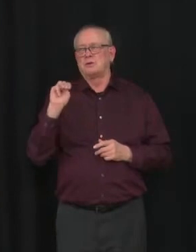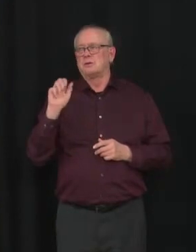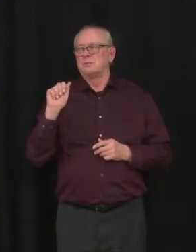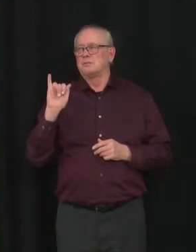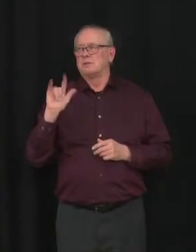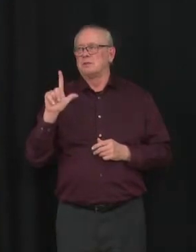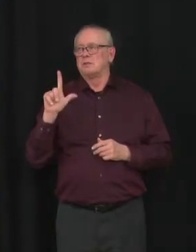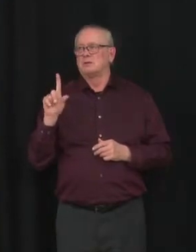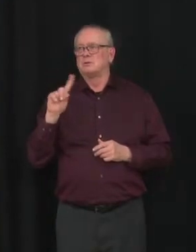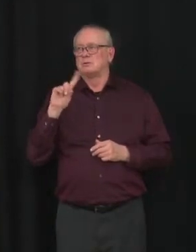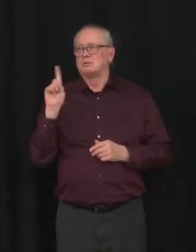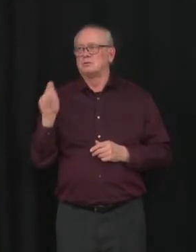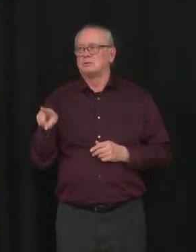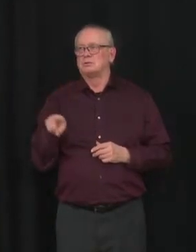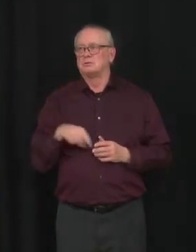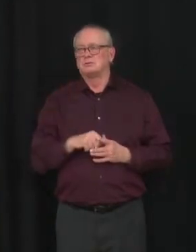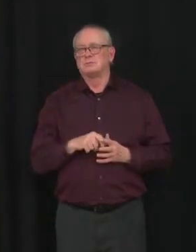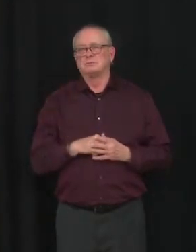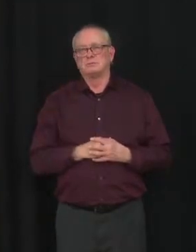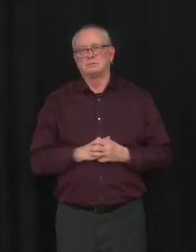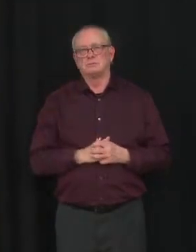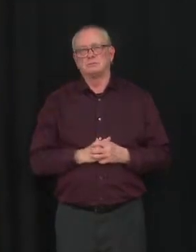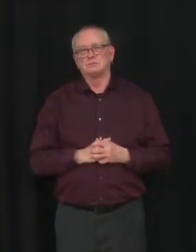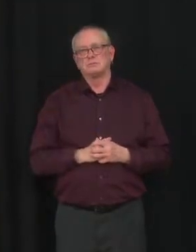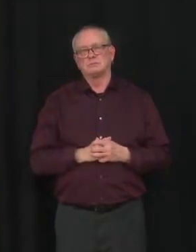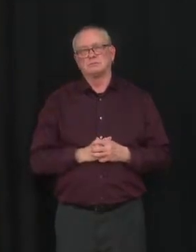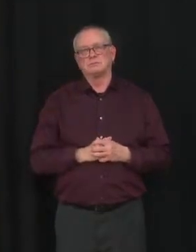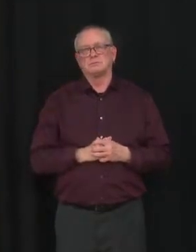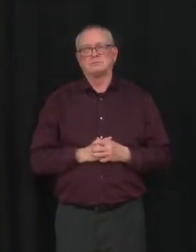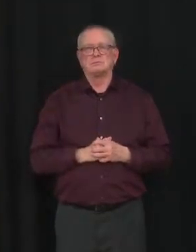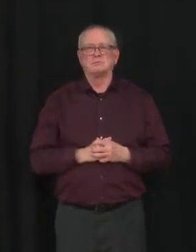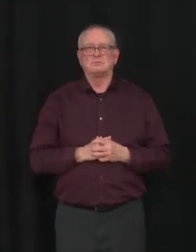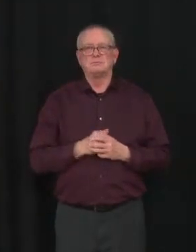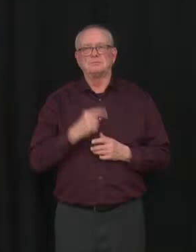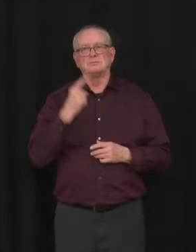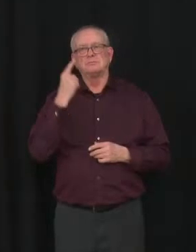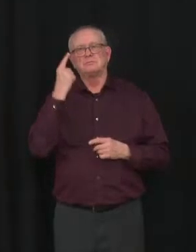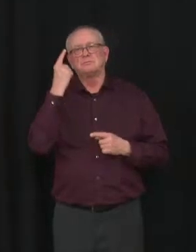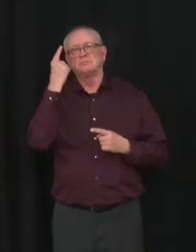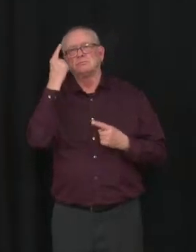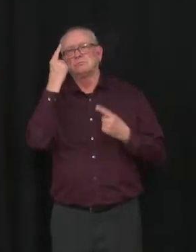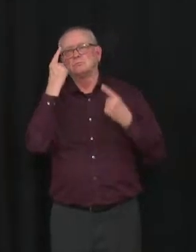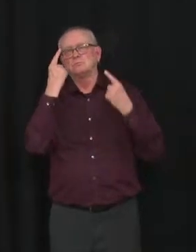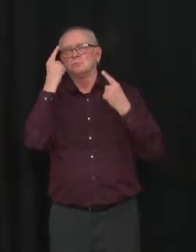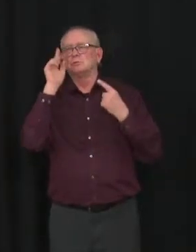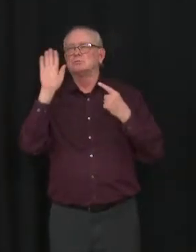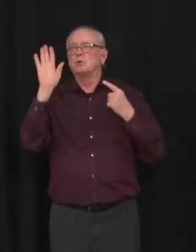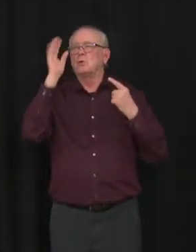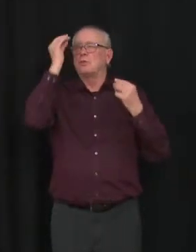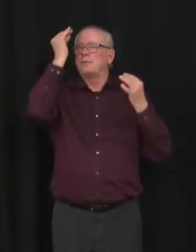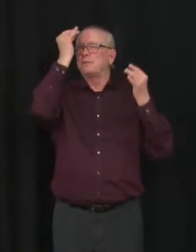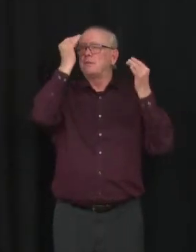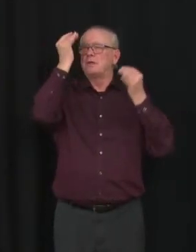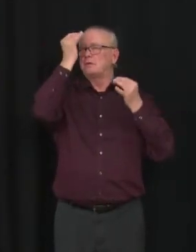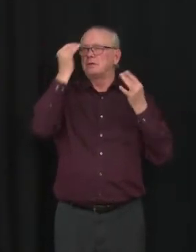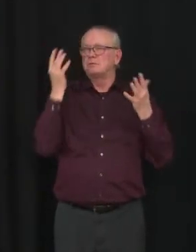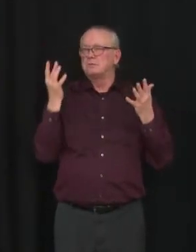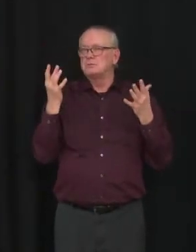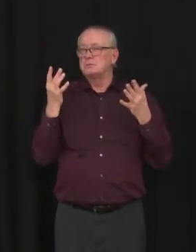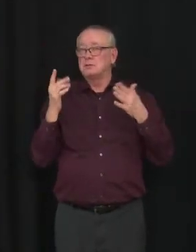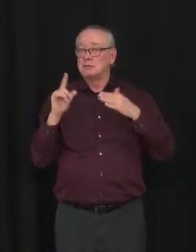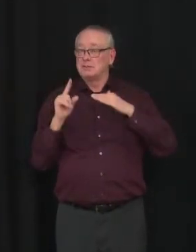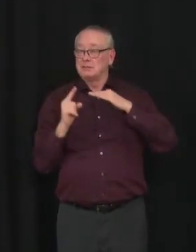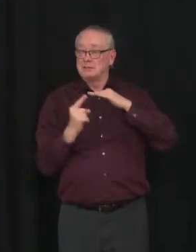Hi, thanks for taking my question. I'm wondering if there's any consideration to changing the isolation and quarantine